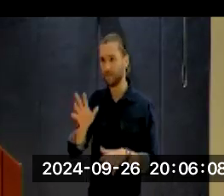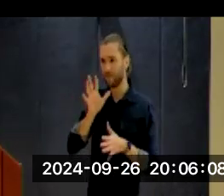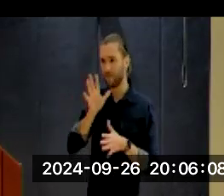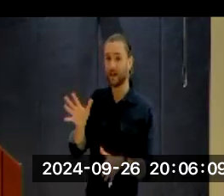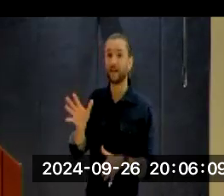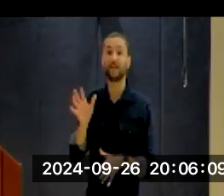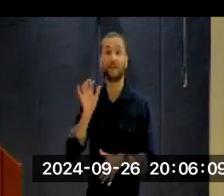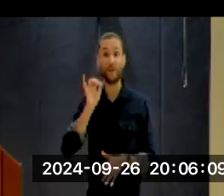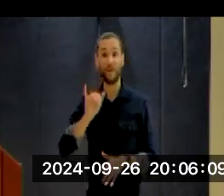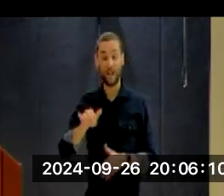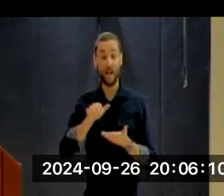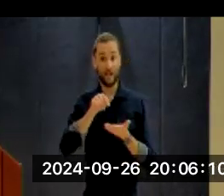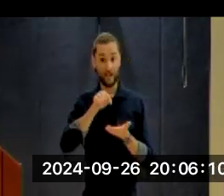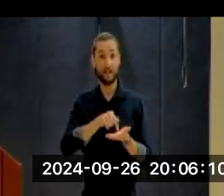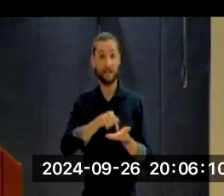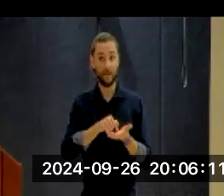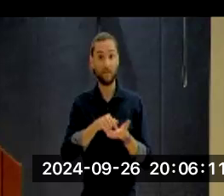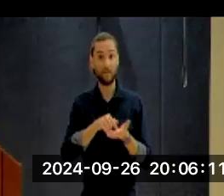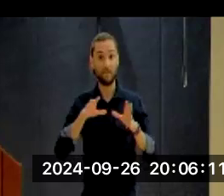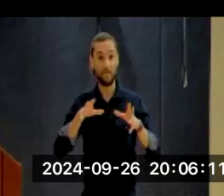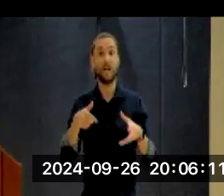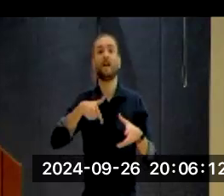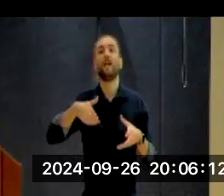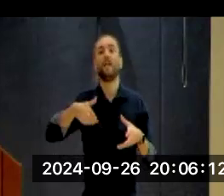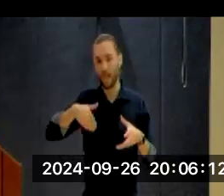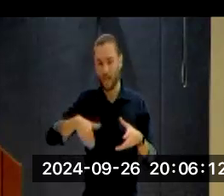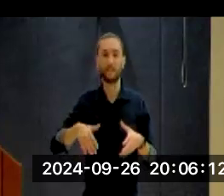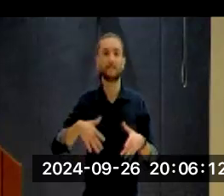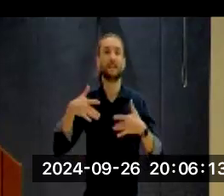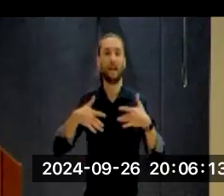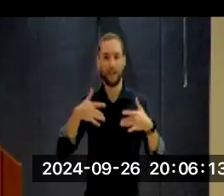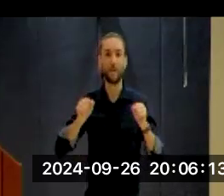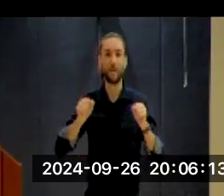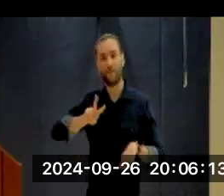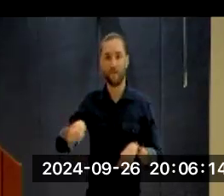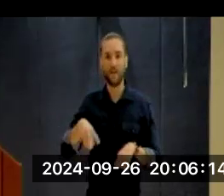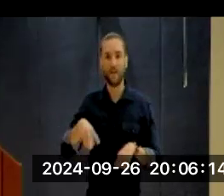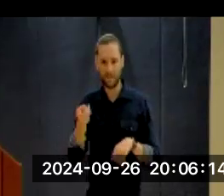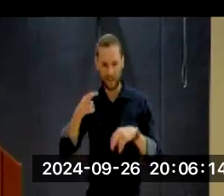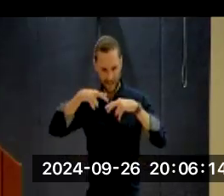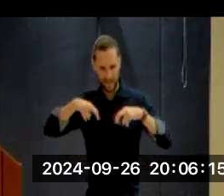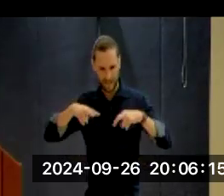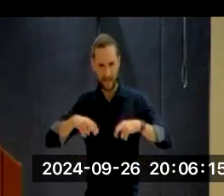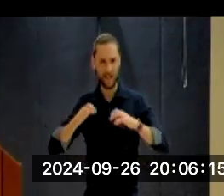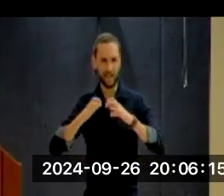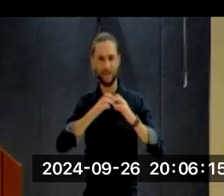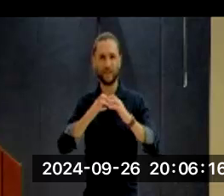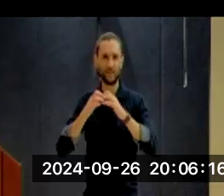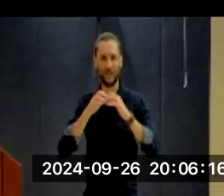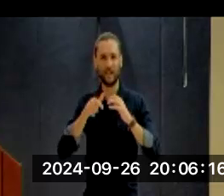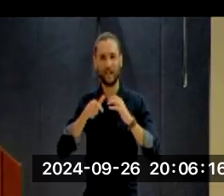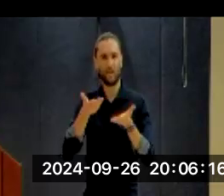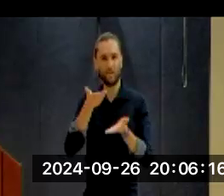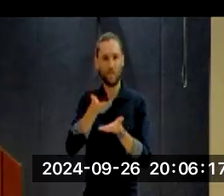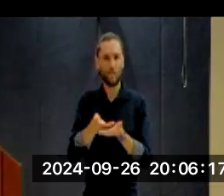that body, I think it's a really exciting opportunity to now flip that over to see what that intersectionality shows. And if we can show